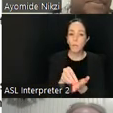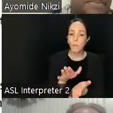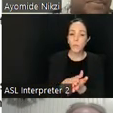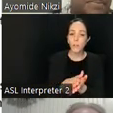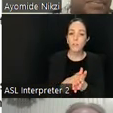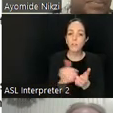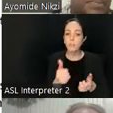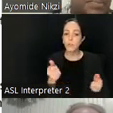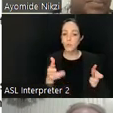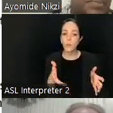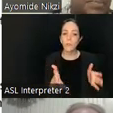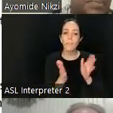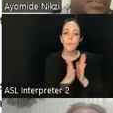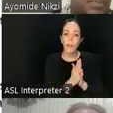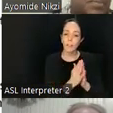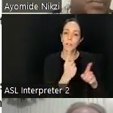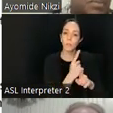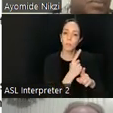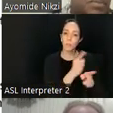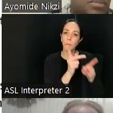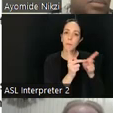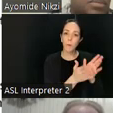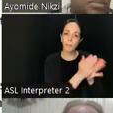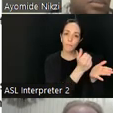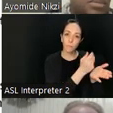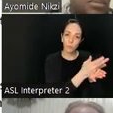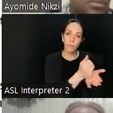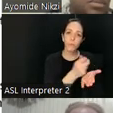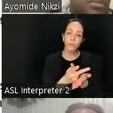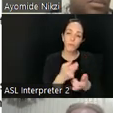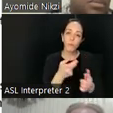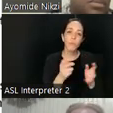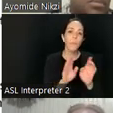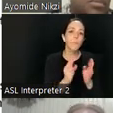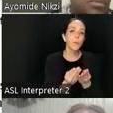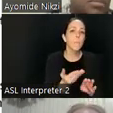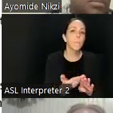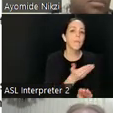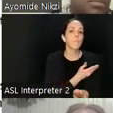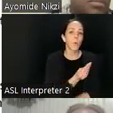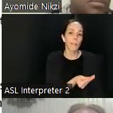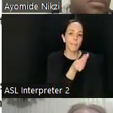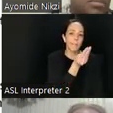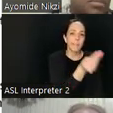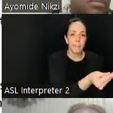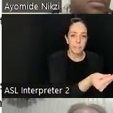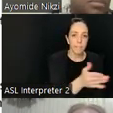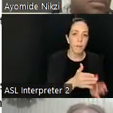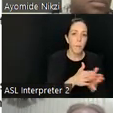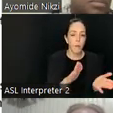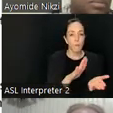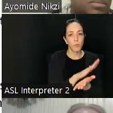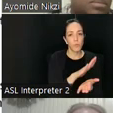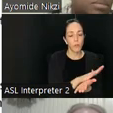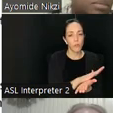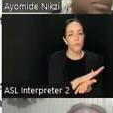bureau personnel and obtain approval from the bureau prior to disclosure of records under the Oregon public